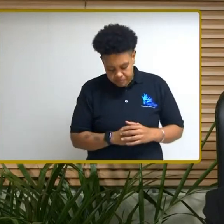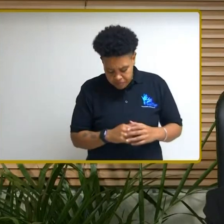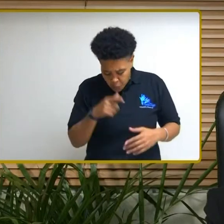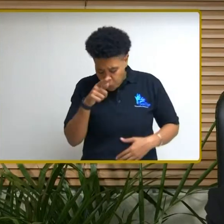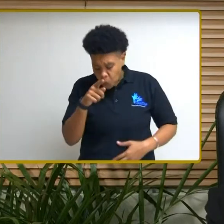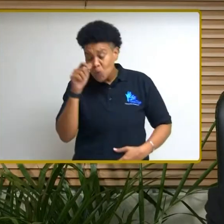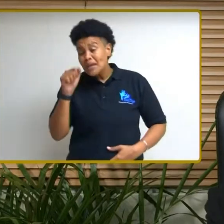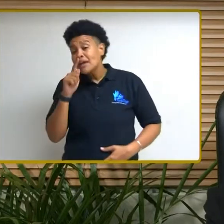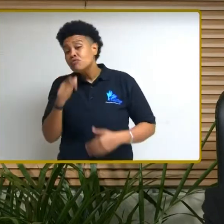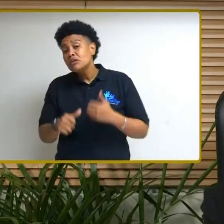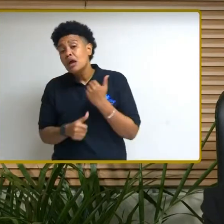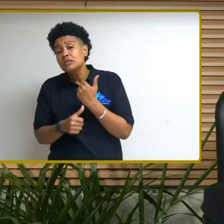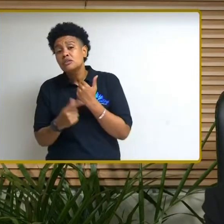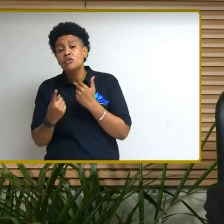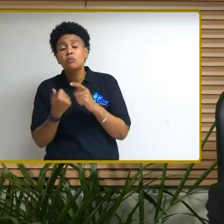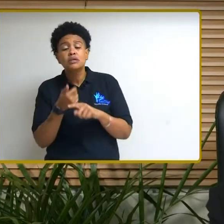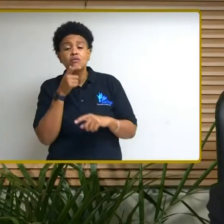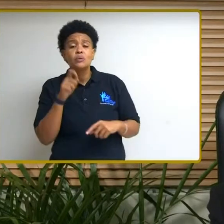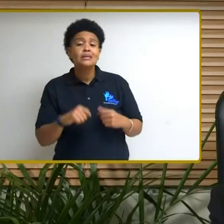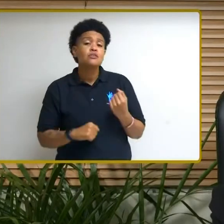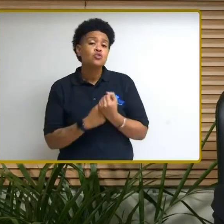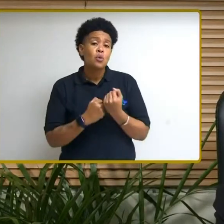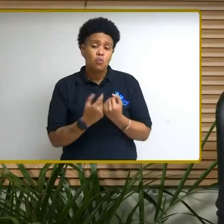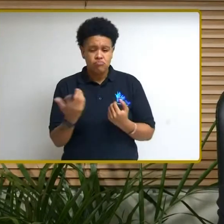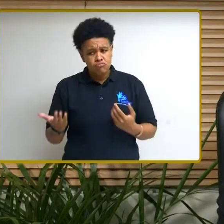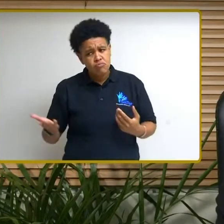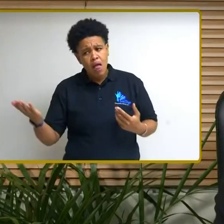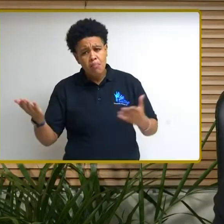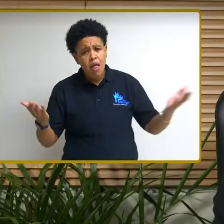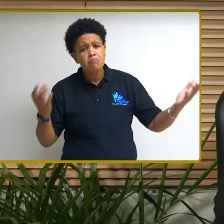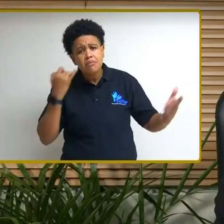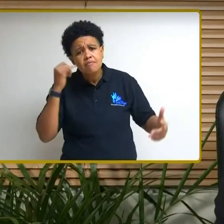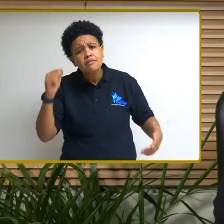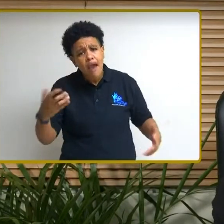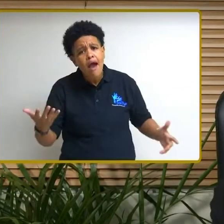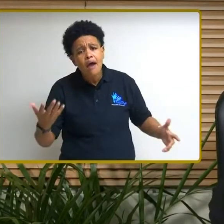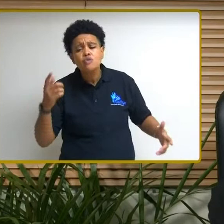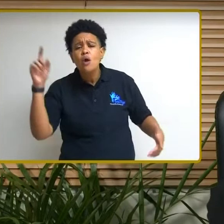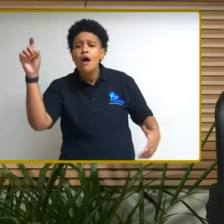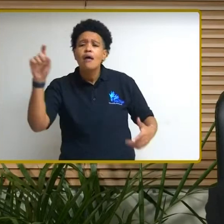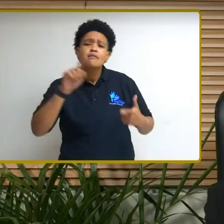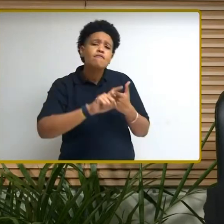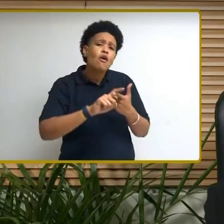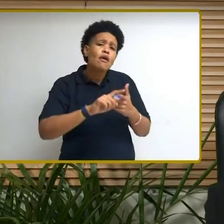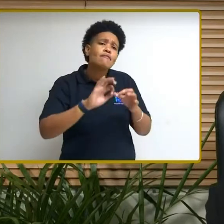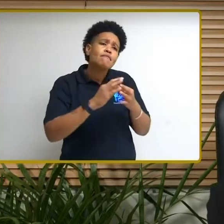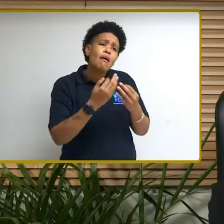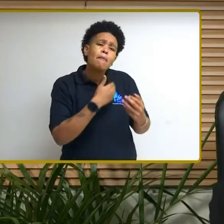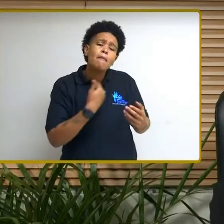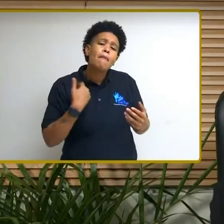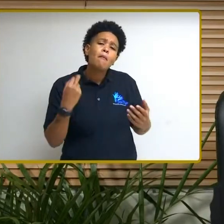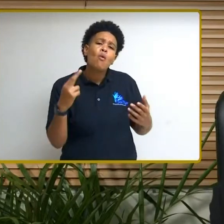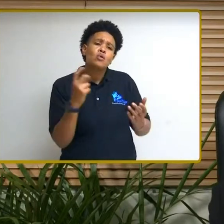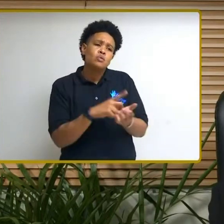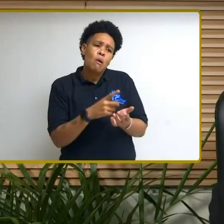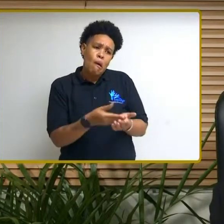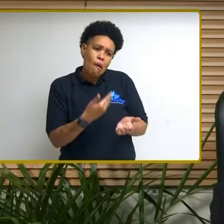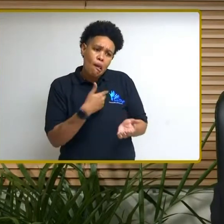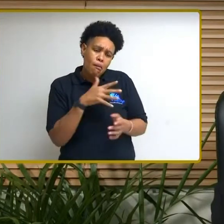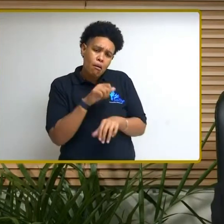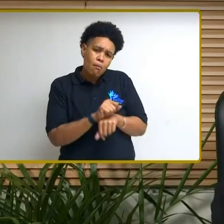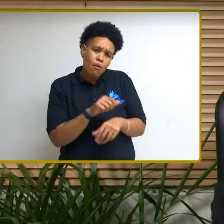You can assist someone who needs help, and we want to encourage that. So you can ask a friend, a relative, or a healthcare provider to